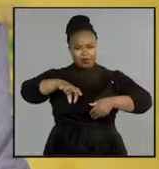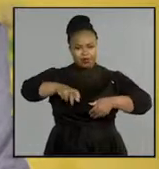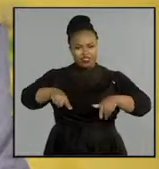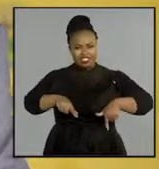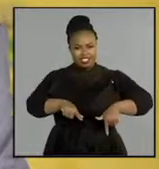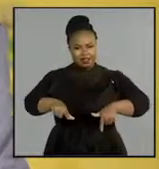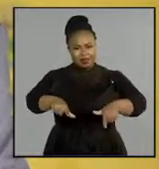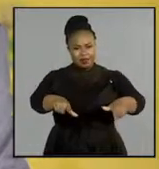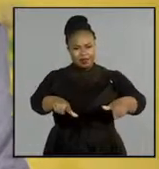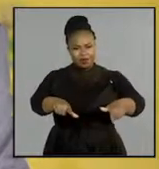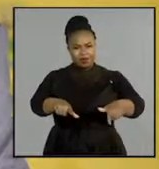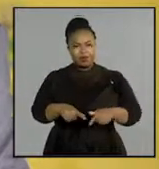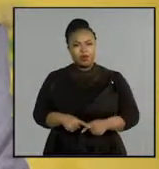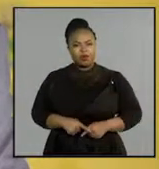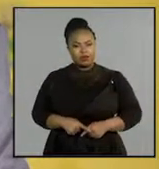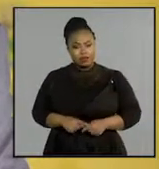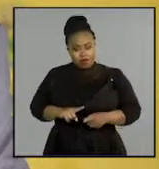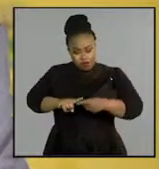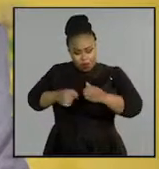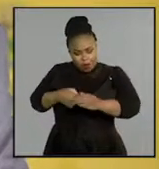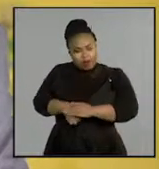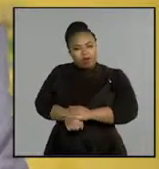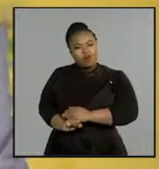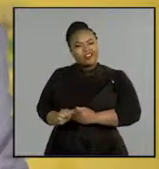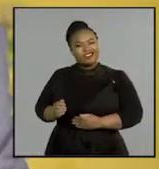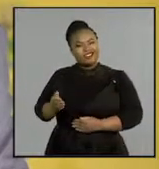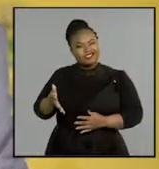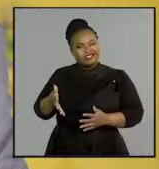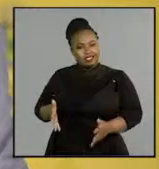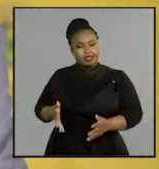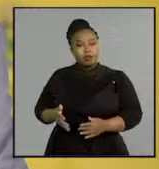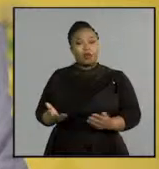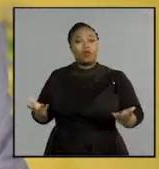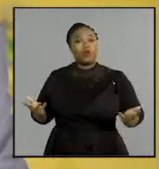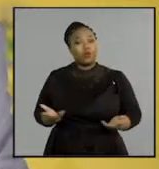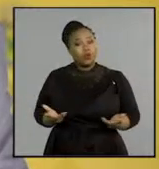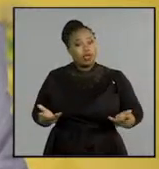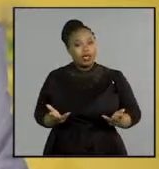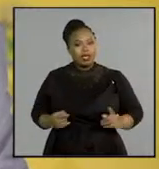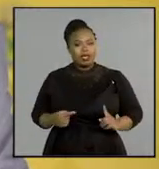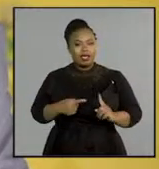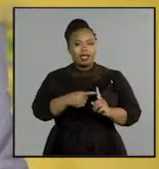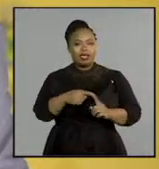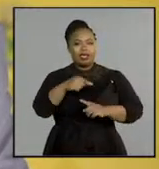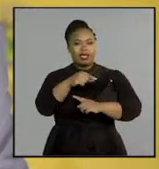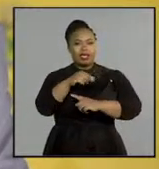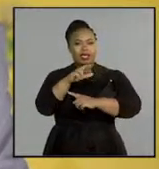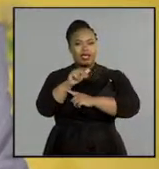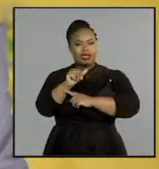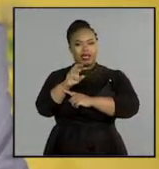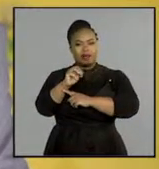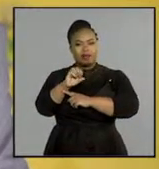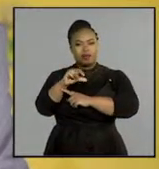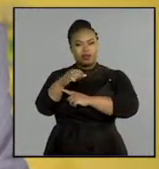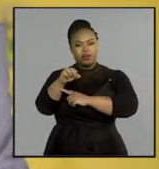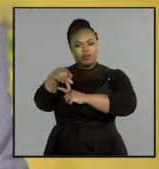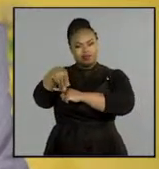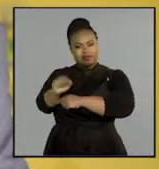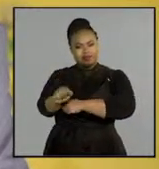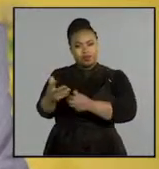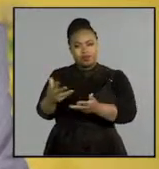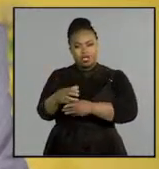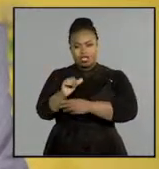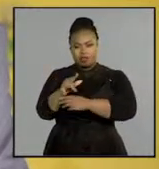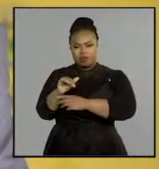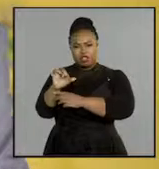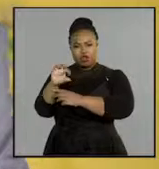of Limpopo, whose roots are firmly grounded on our soil. Charlotte Maxeke was born at Haramkgopa